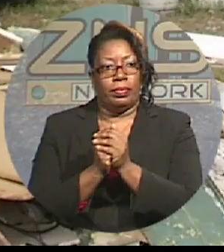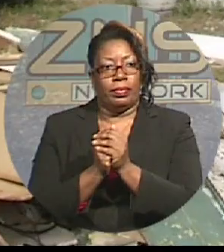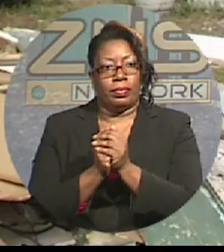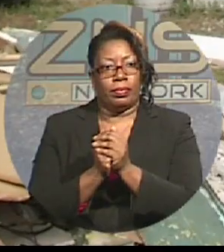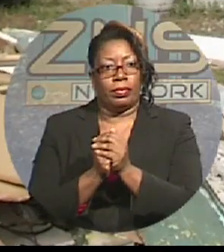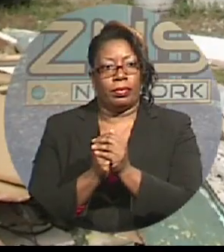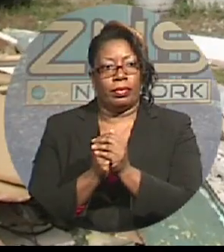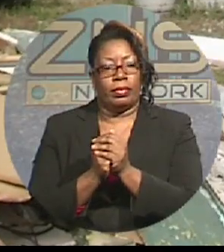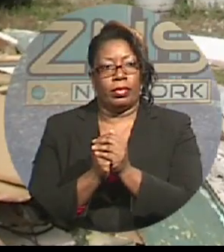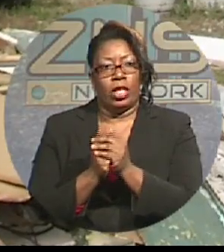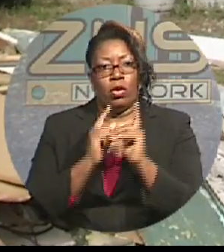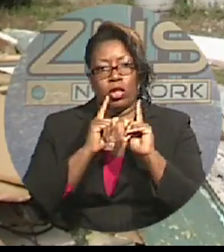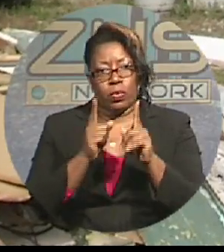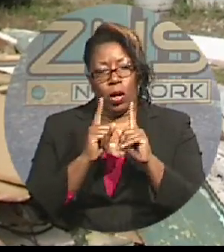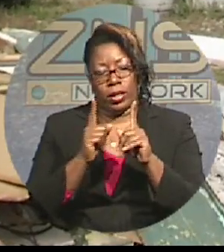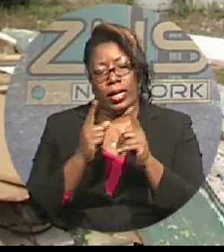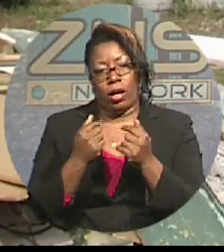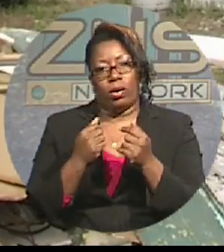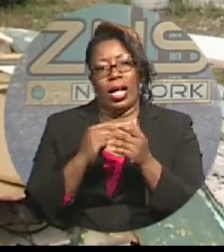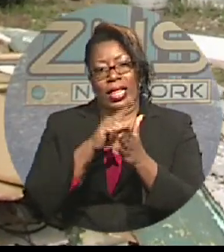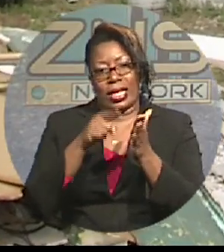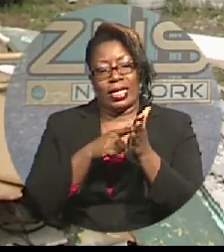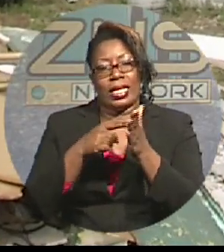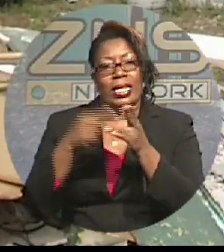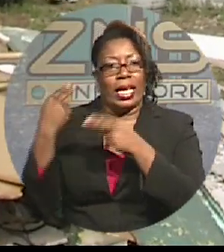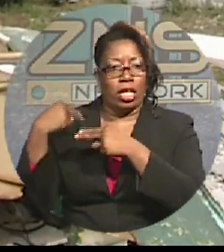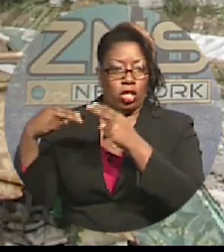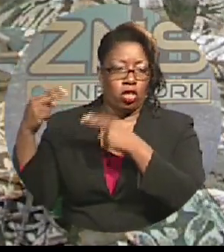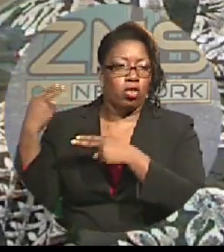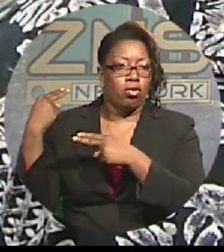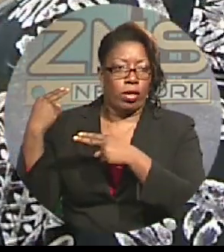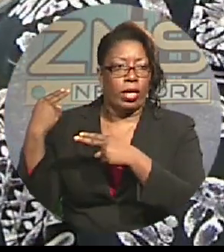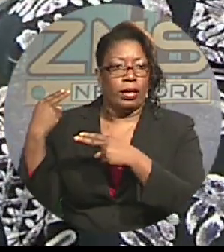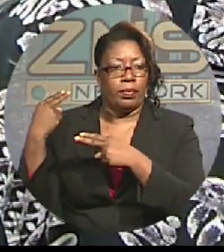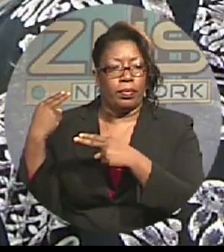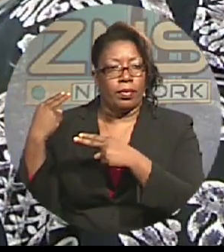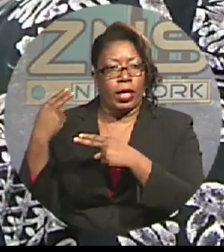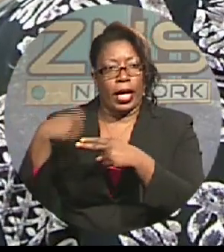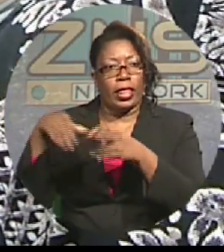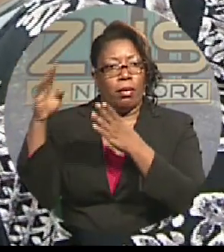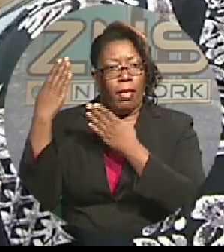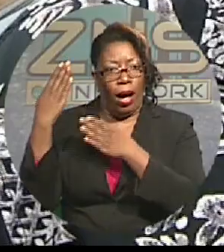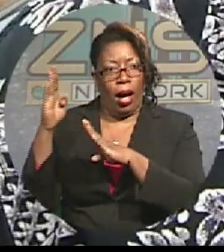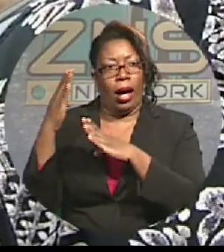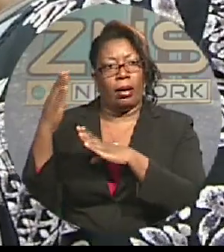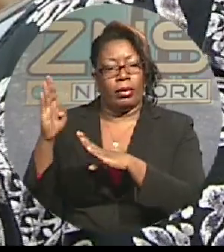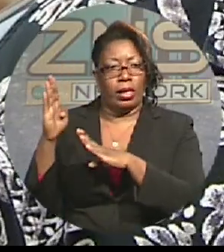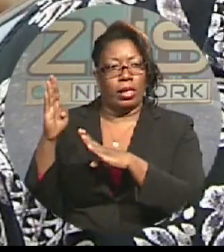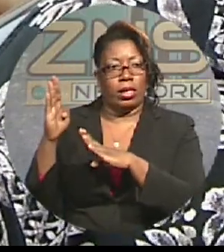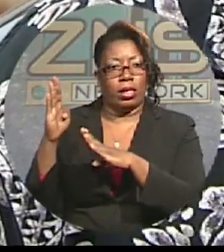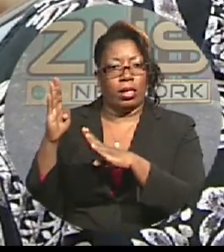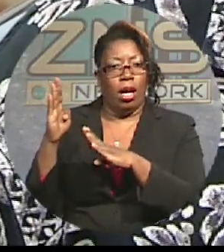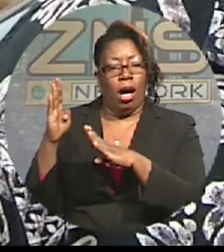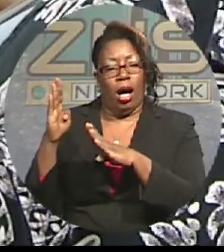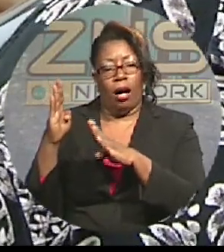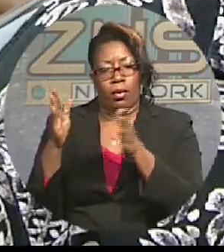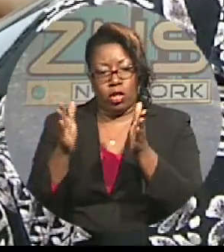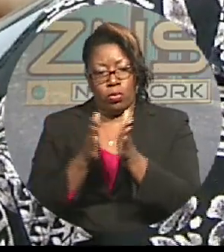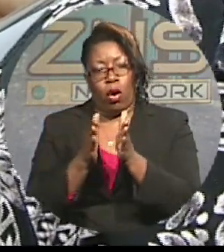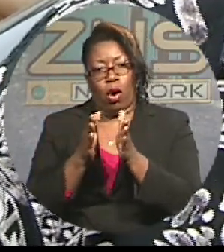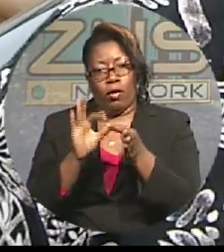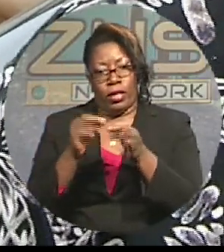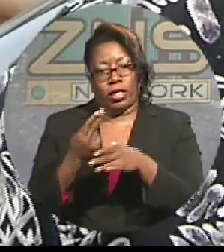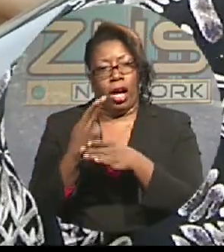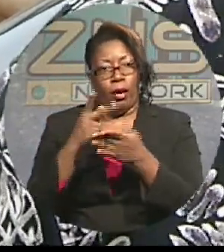the history of the Bahamas, the most comprehensive, the most ambitious small repair program